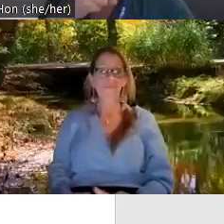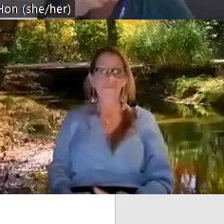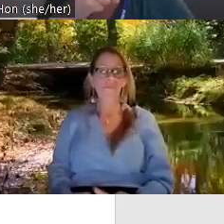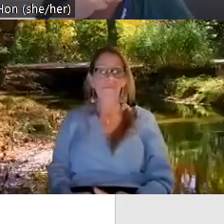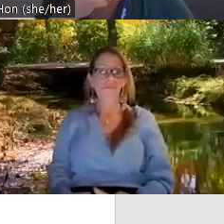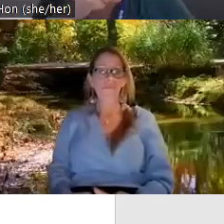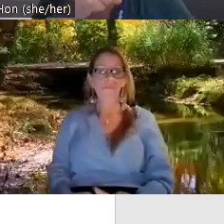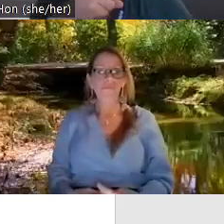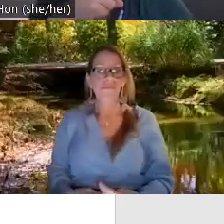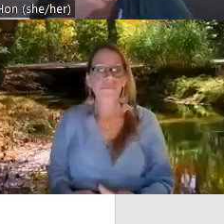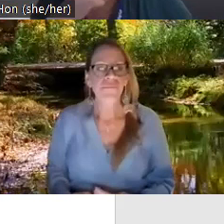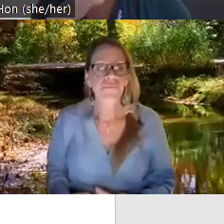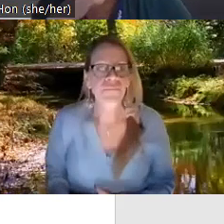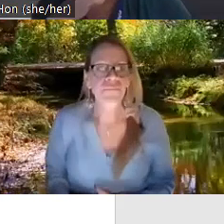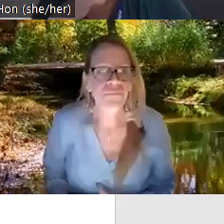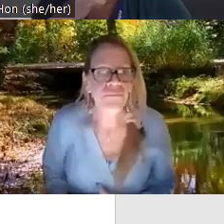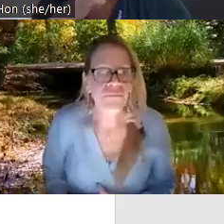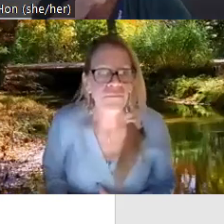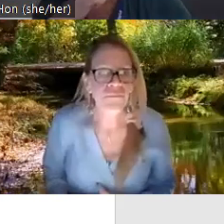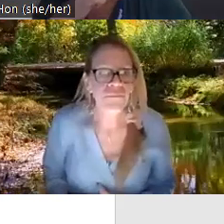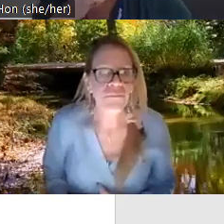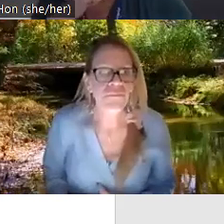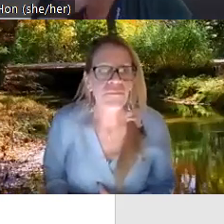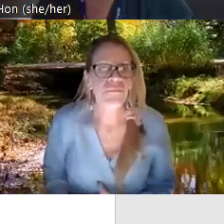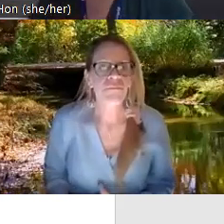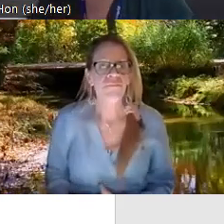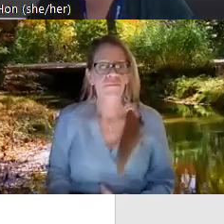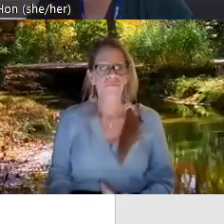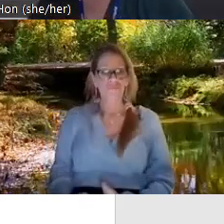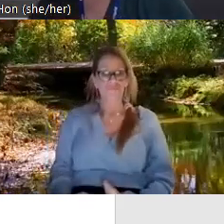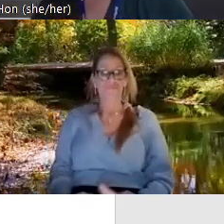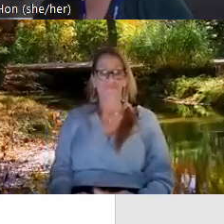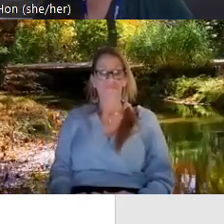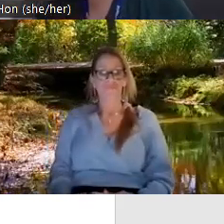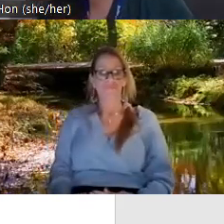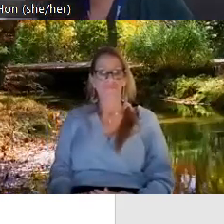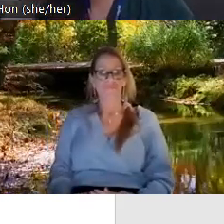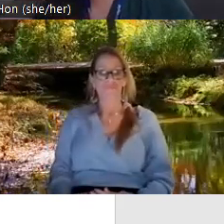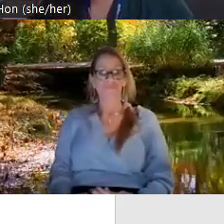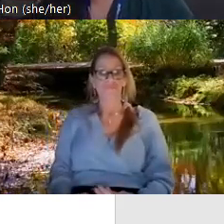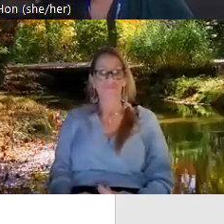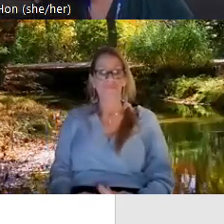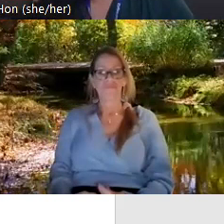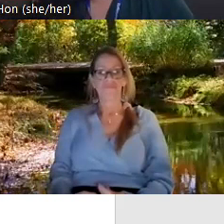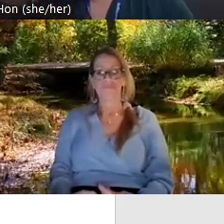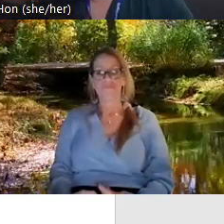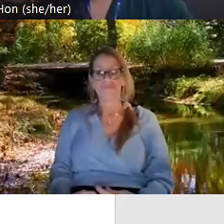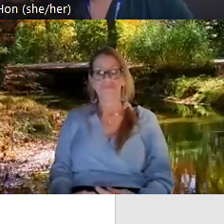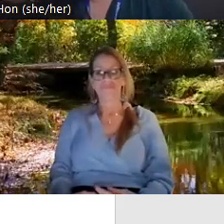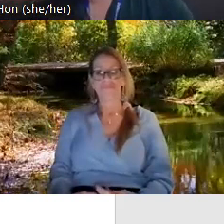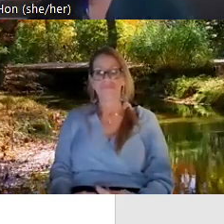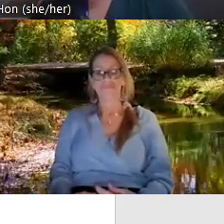Lydia, yes. Carla, c'est yes. Marcos, yes. Oui. Peter? Peter, oui. Okay, and then